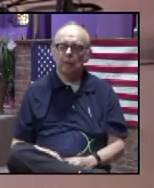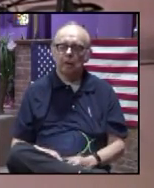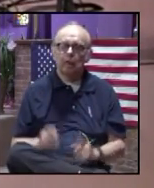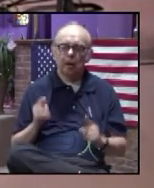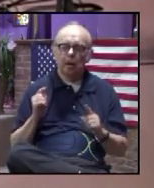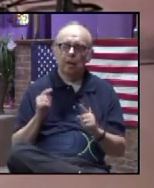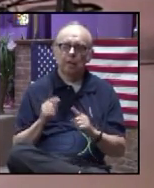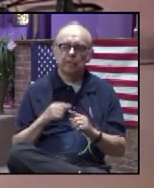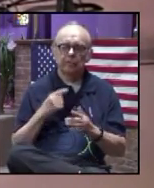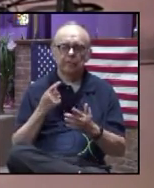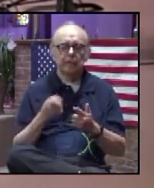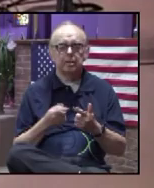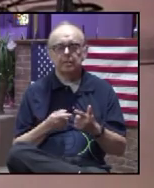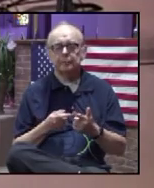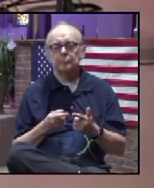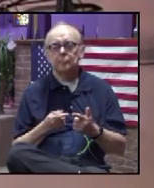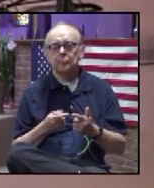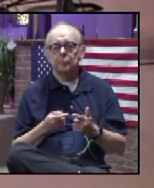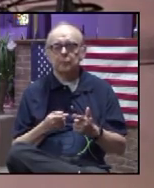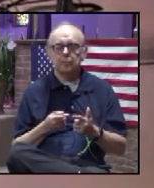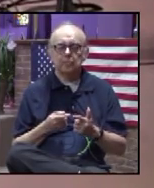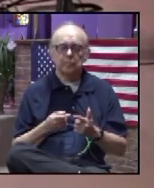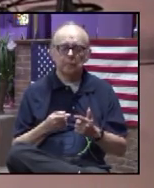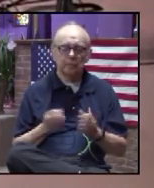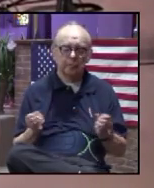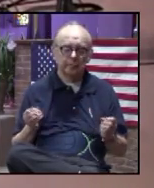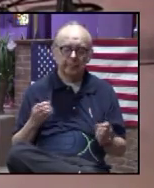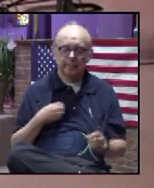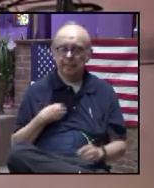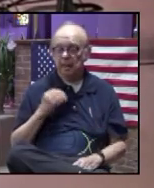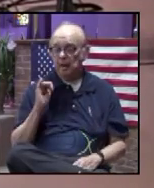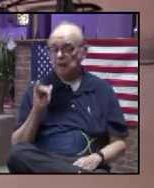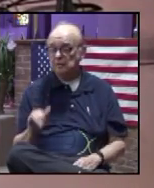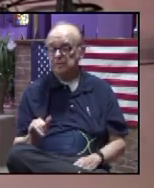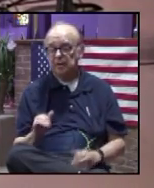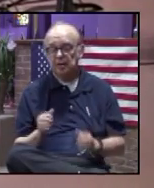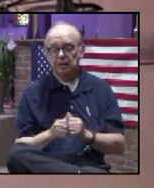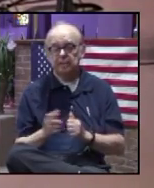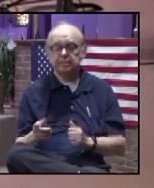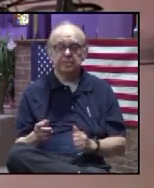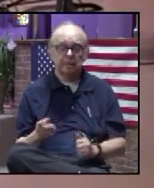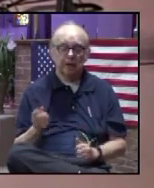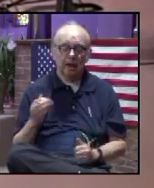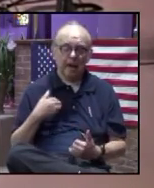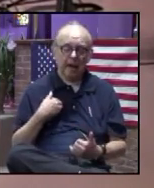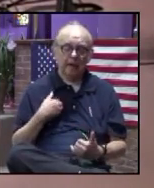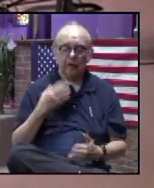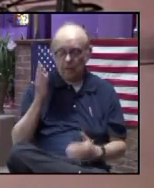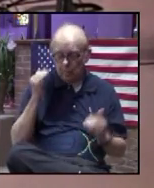Until then, no, I'm sticking it out. Now he's got hope.